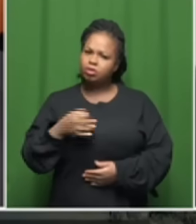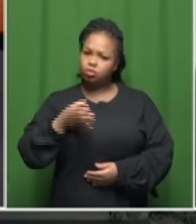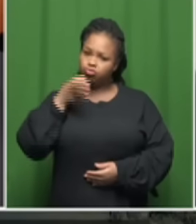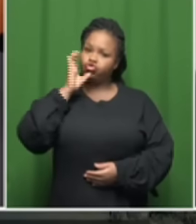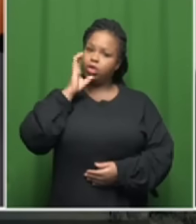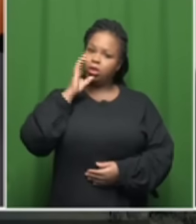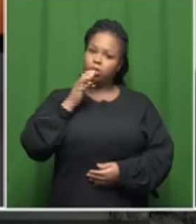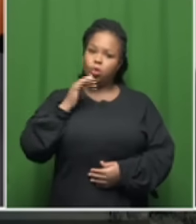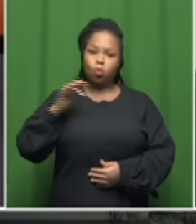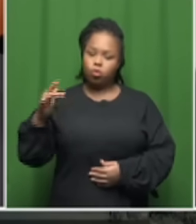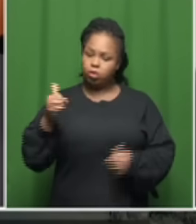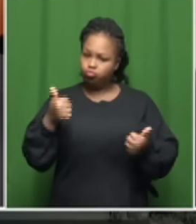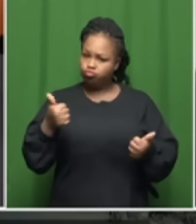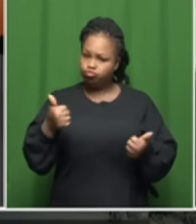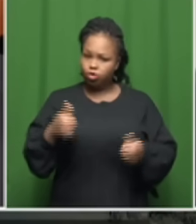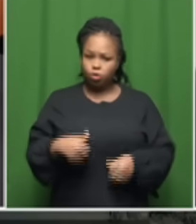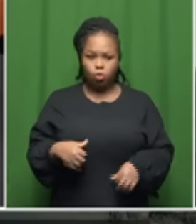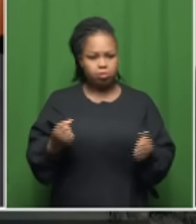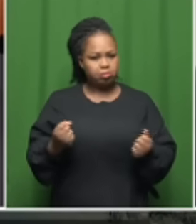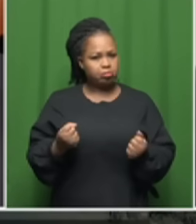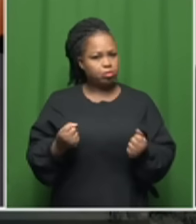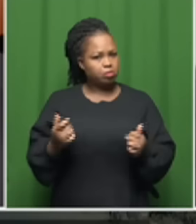and that there isn't anything to be alarmed about.